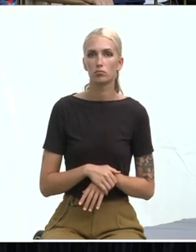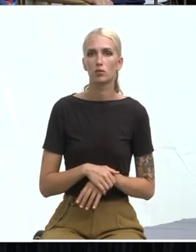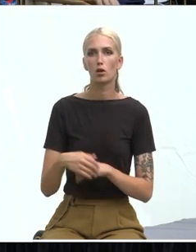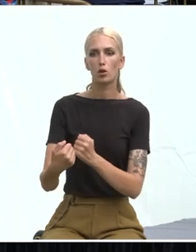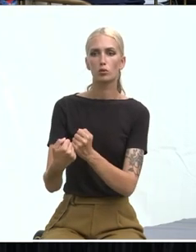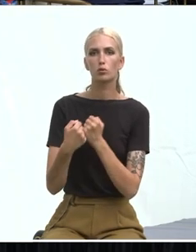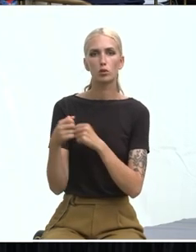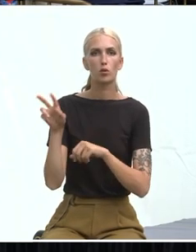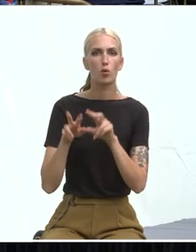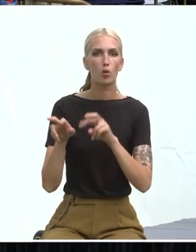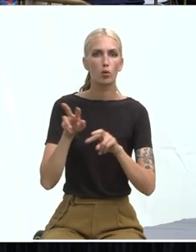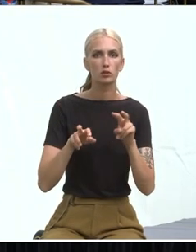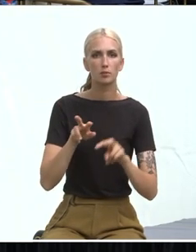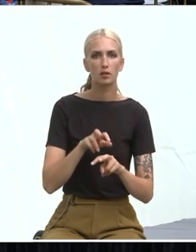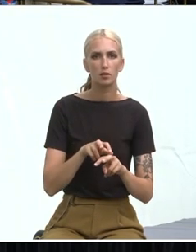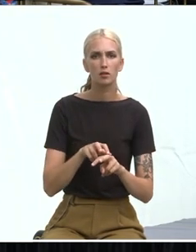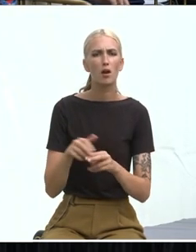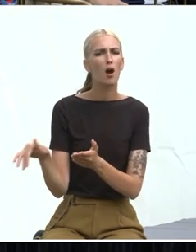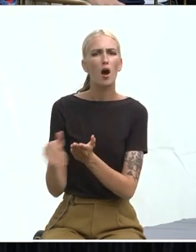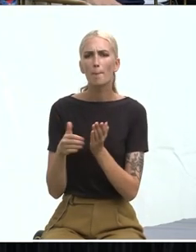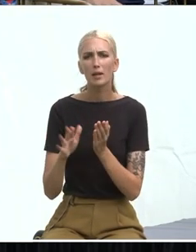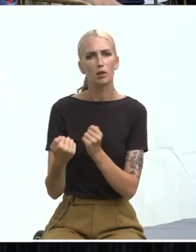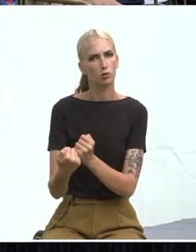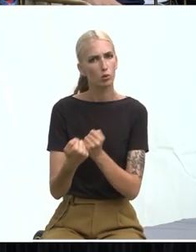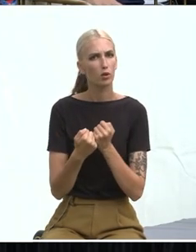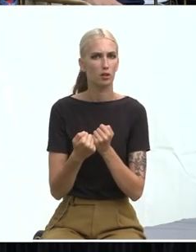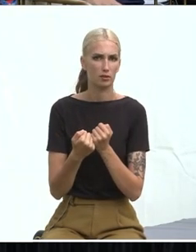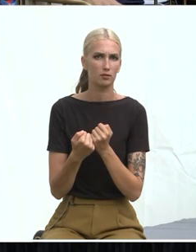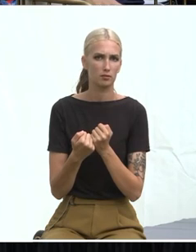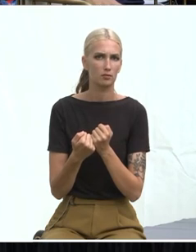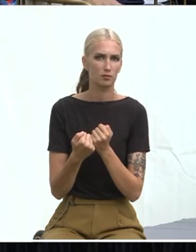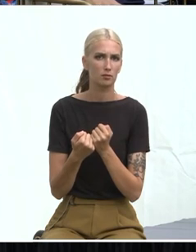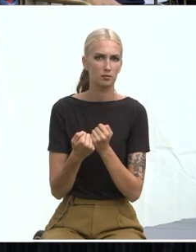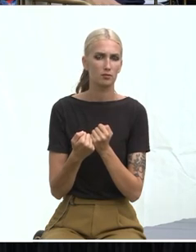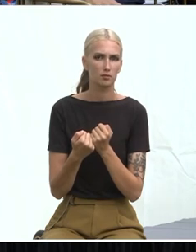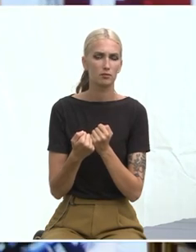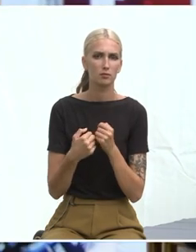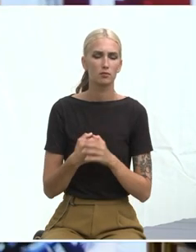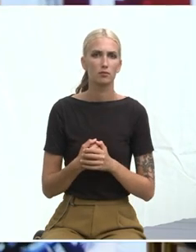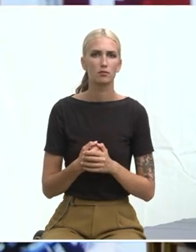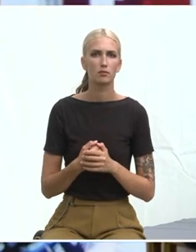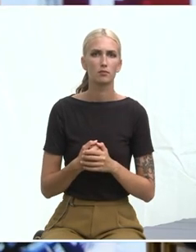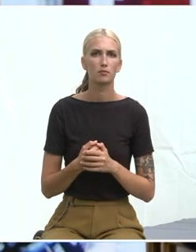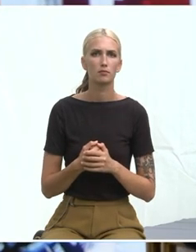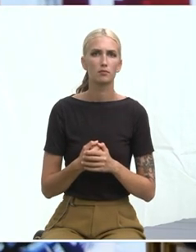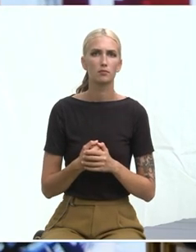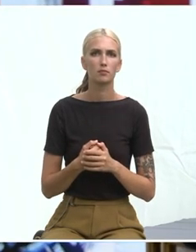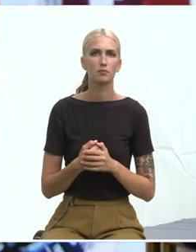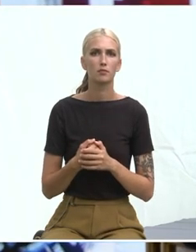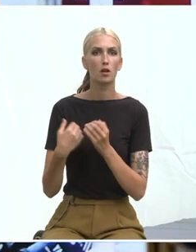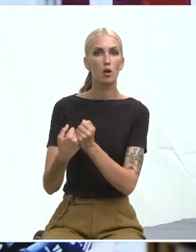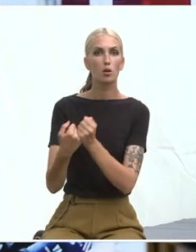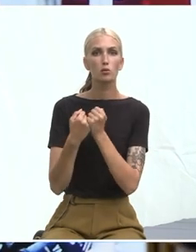support, not necessarily help, but support in the coming week. Seeking support